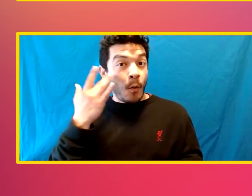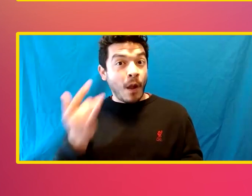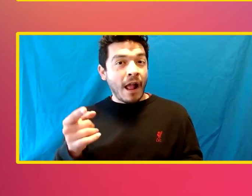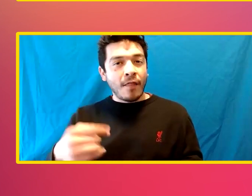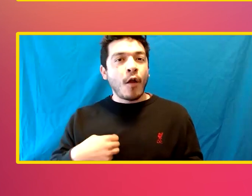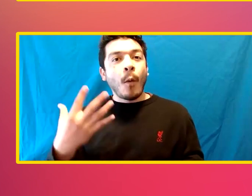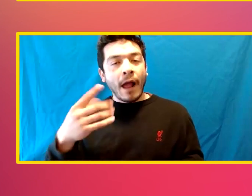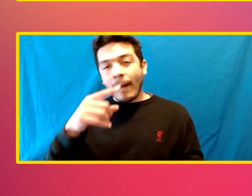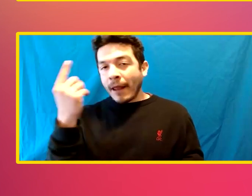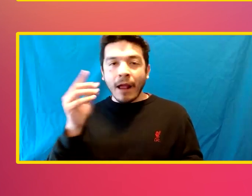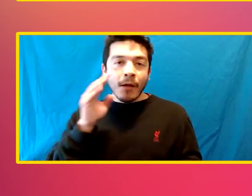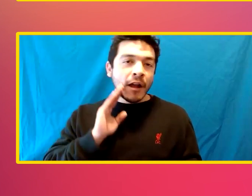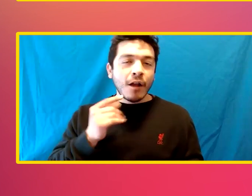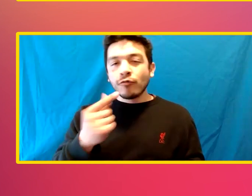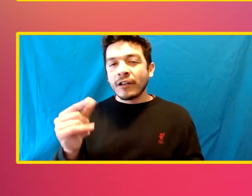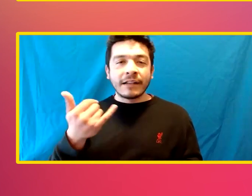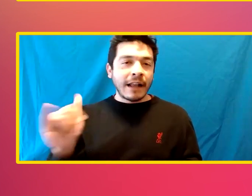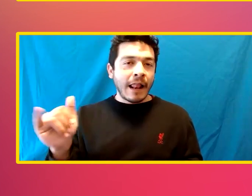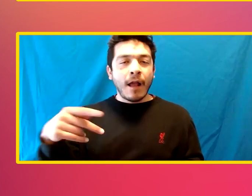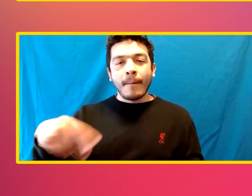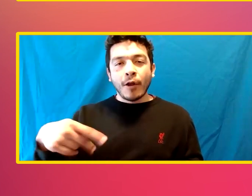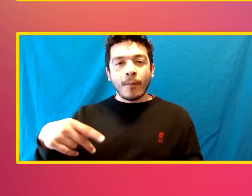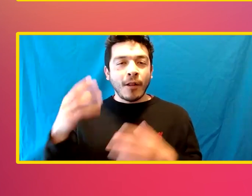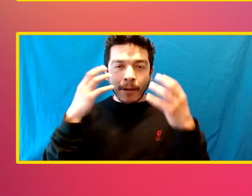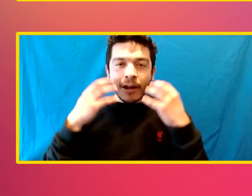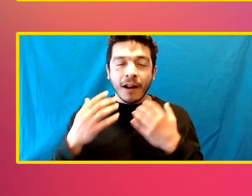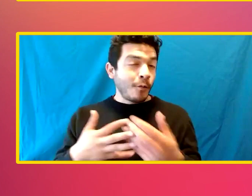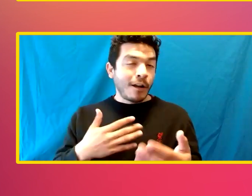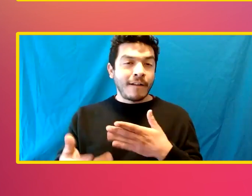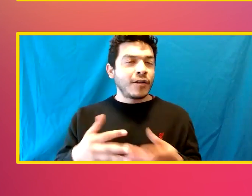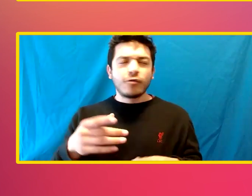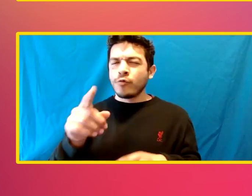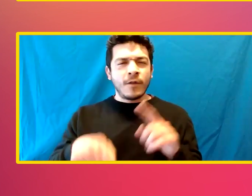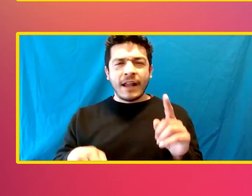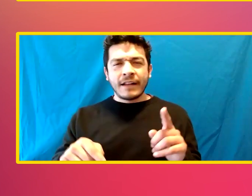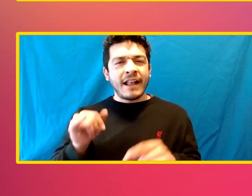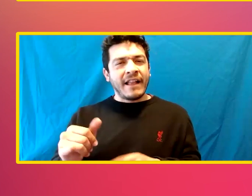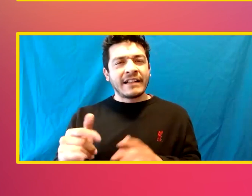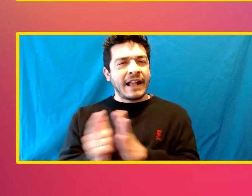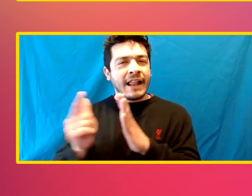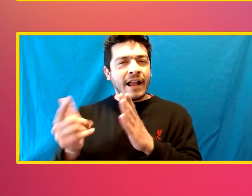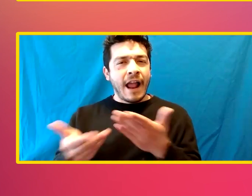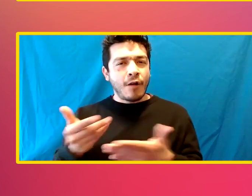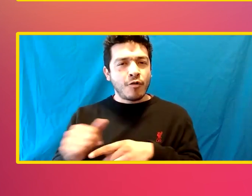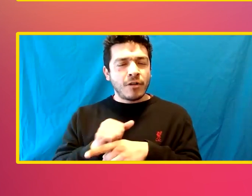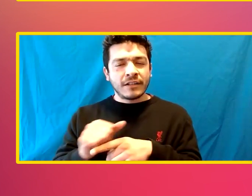because they're white, black, brown, green, yellow, purple, polka dotted, whatever. You can't. It's an illegal hiring practice.